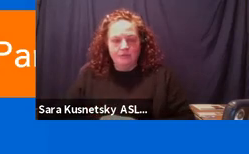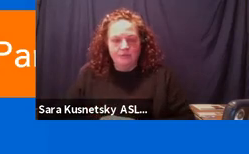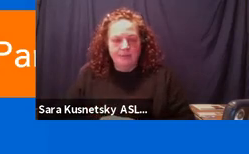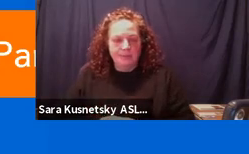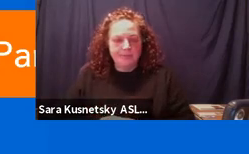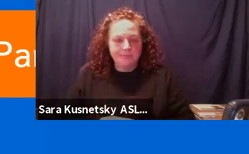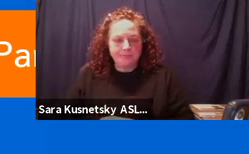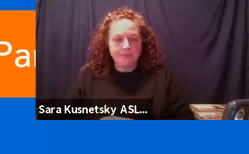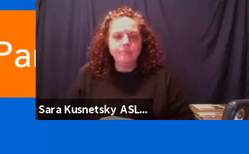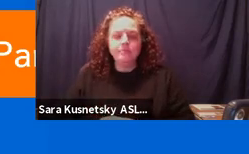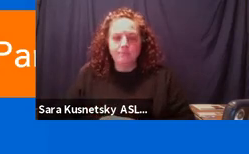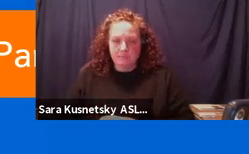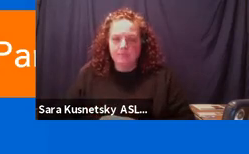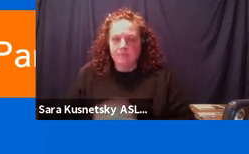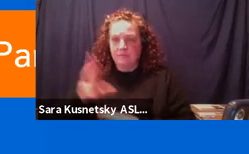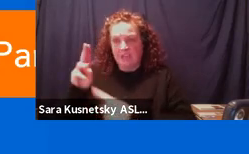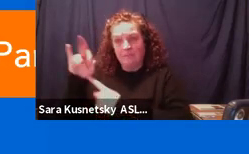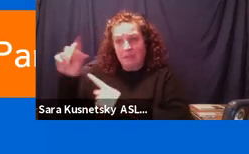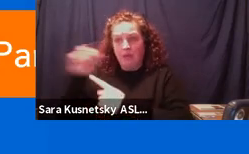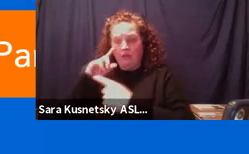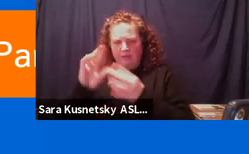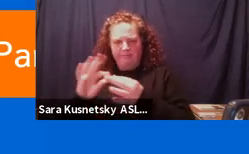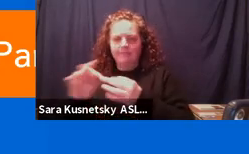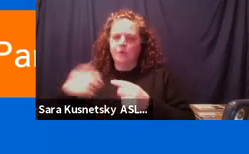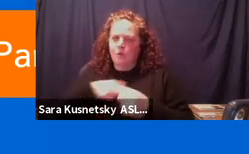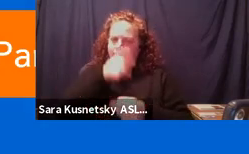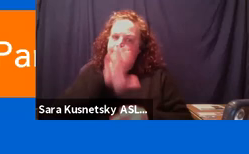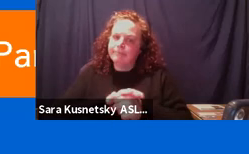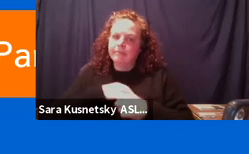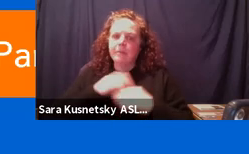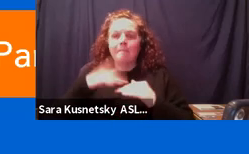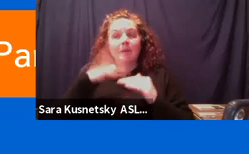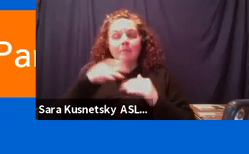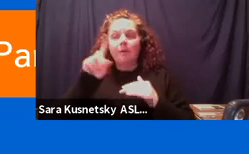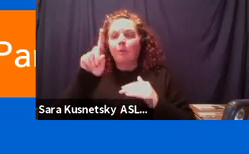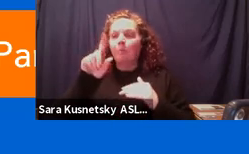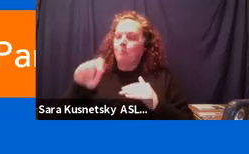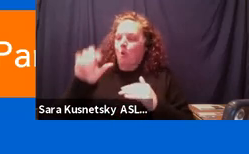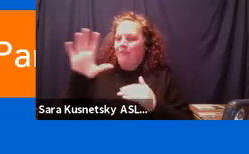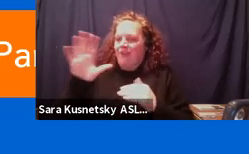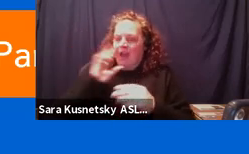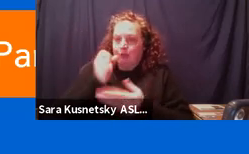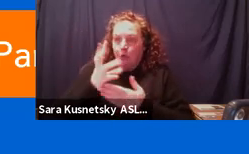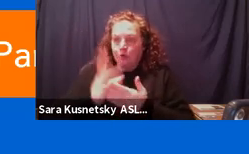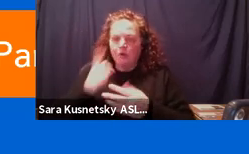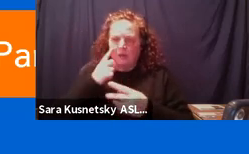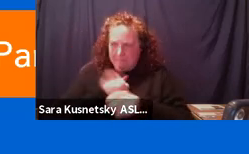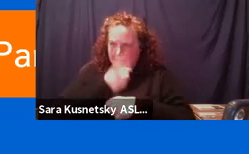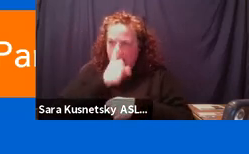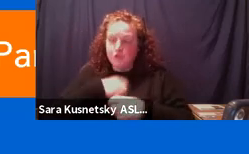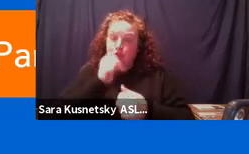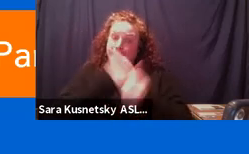As Miriam mentioned, we're also guaranteeing a minimum of a 0.5 social worker with increased allocations based on the number of